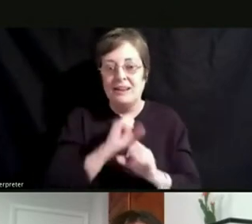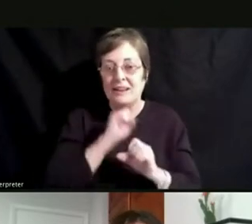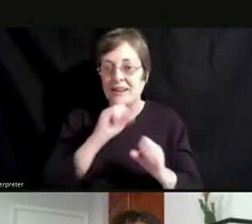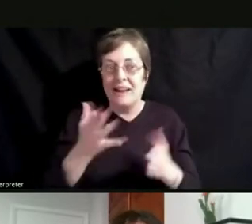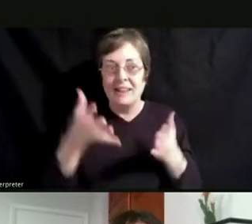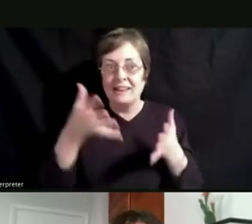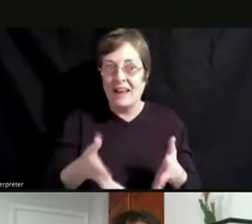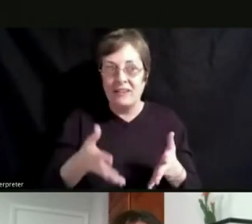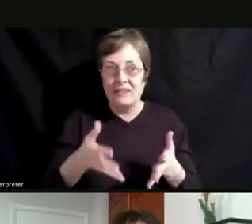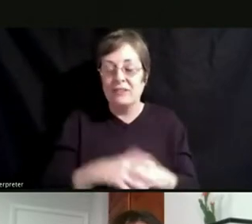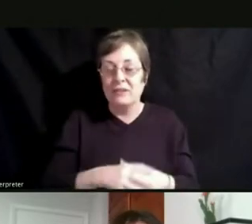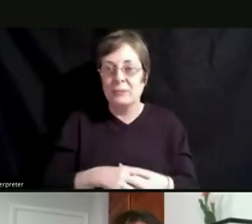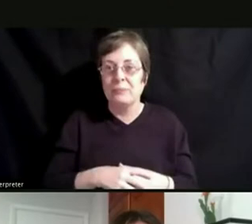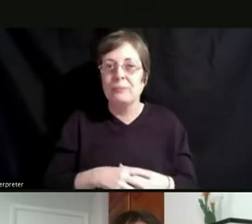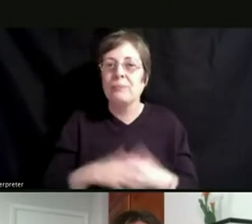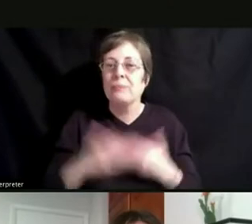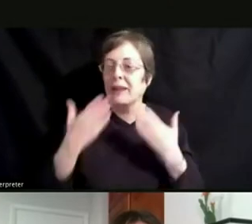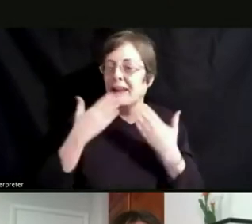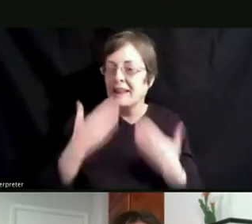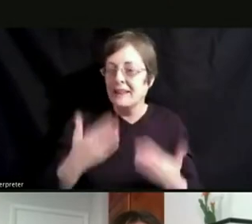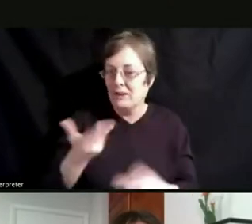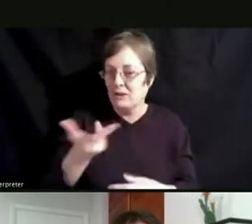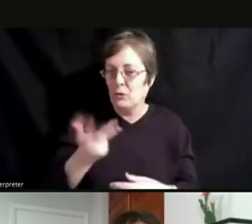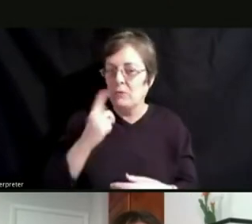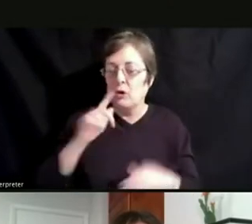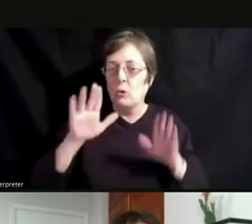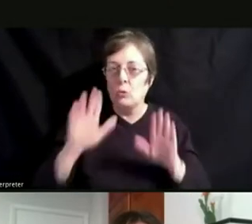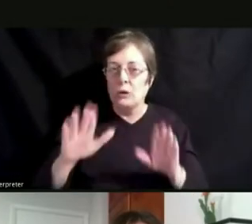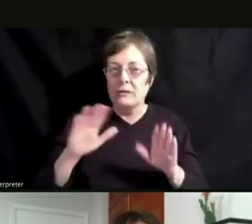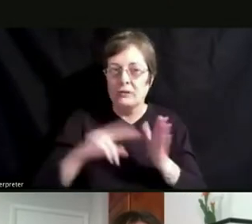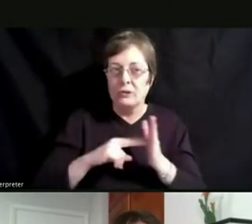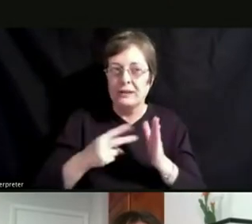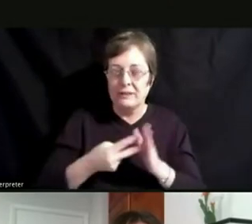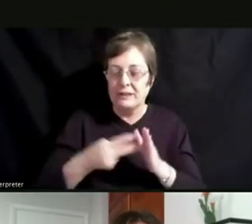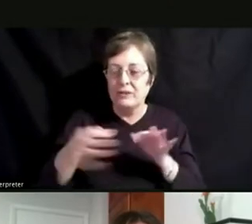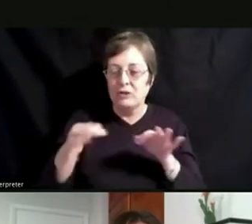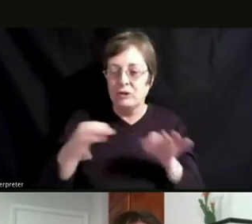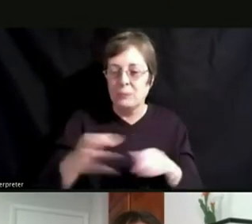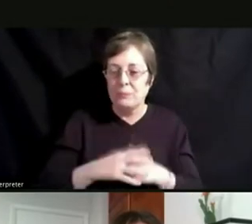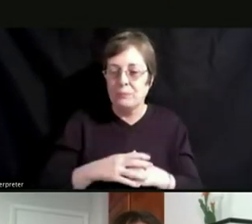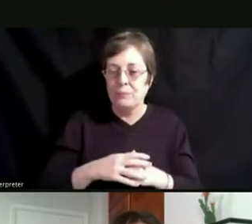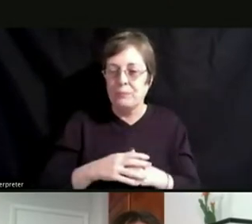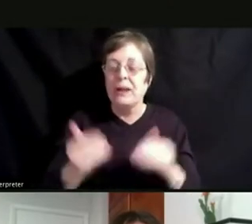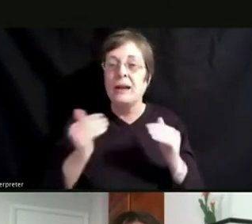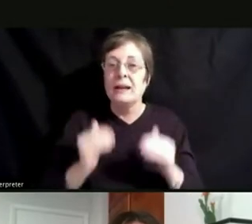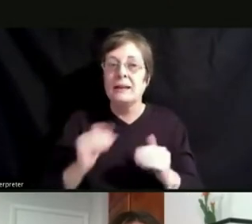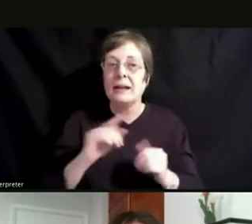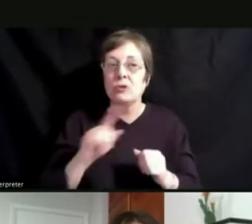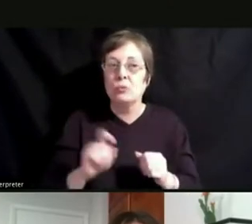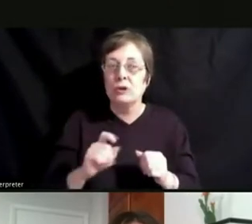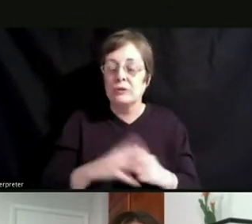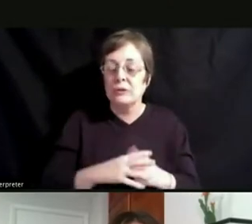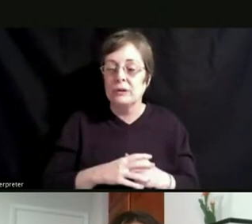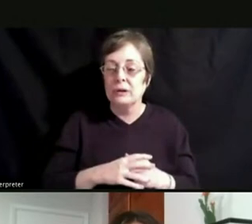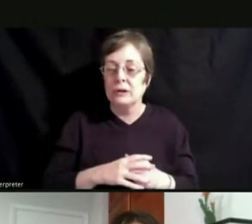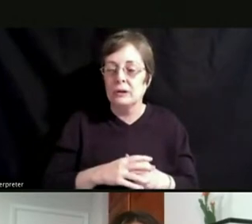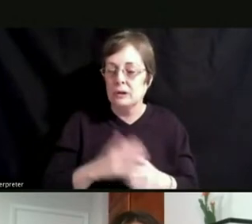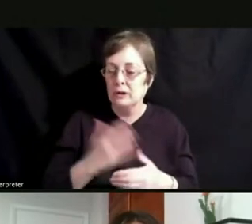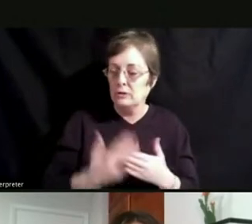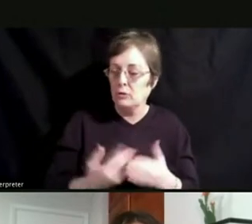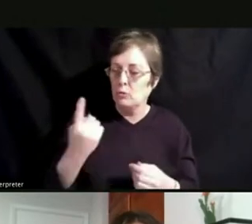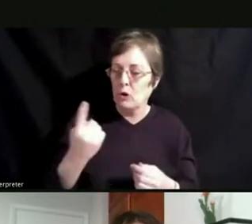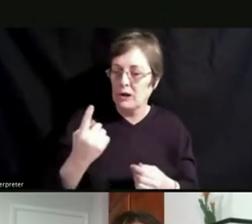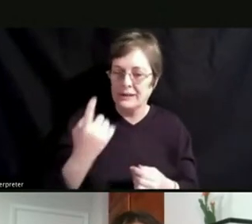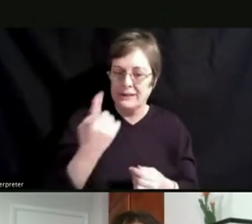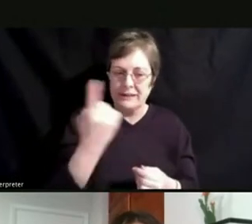Thank you all for that wonderful definition. So our next question is there someone or something that inspired you